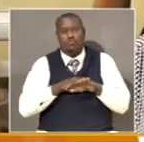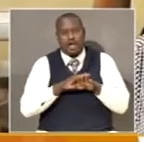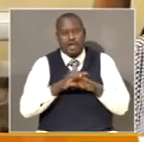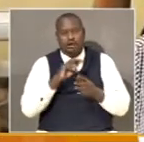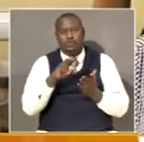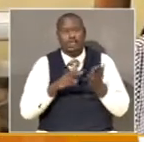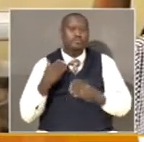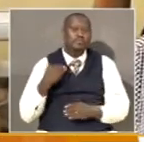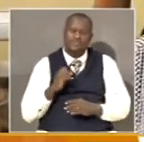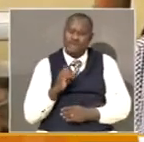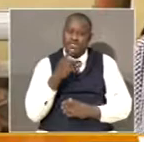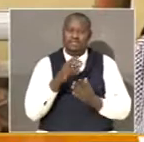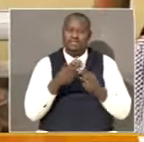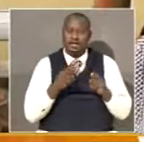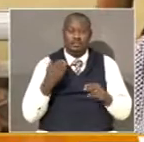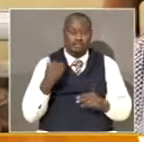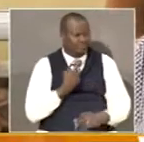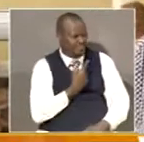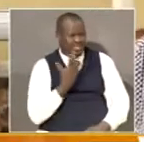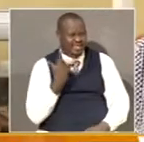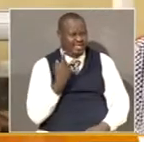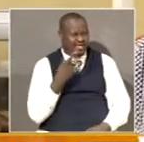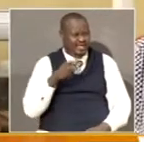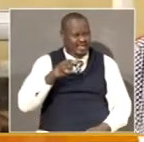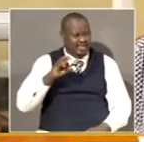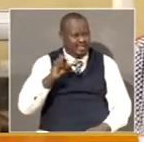the late 90s,